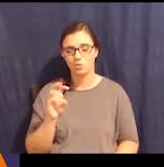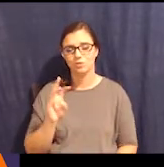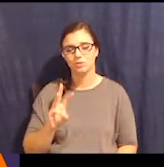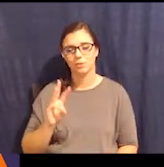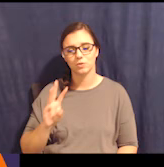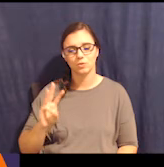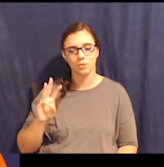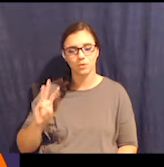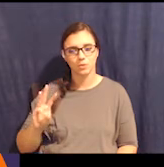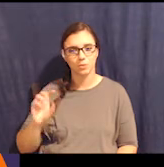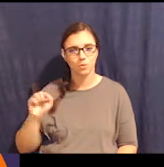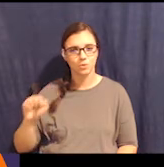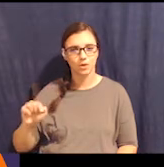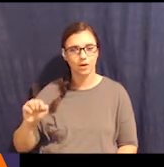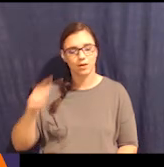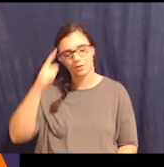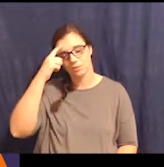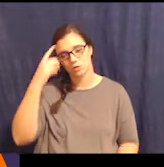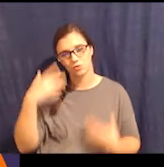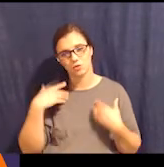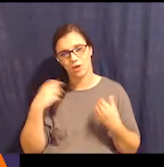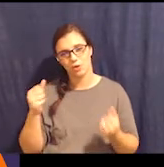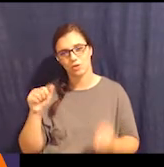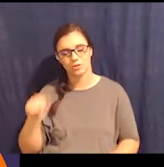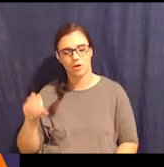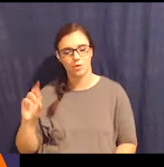www.mentalhealth.org. That's